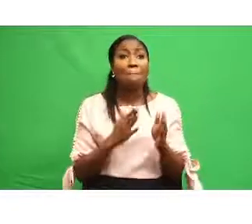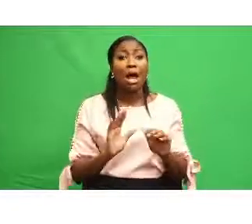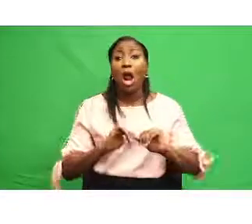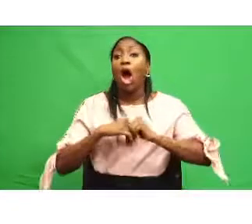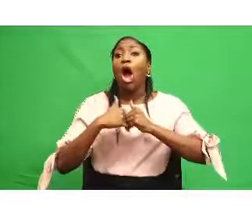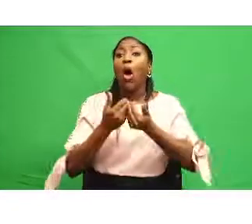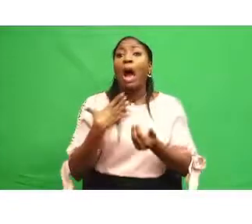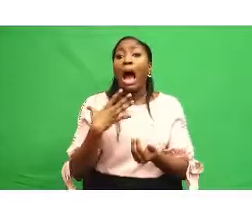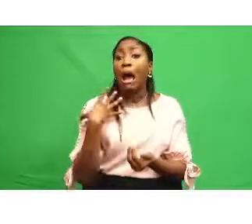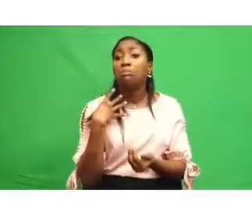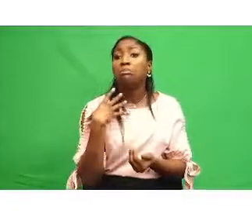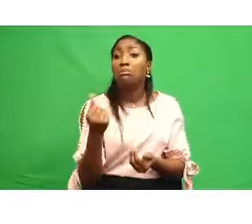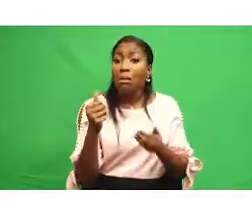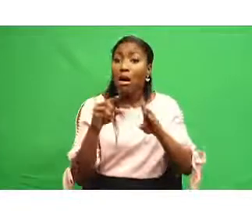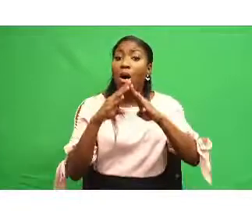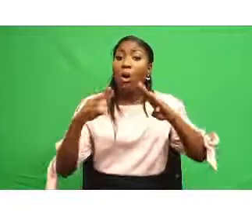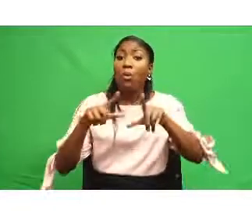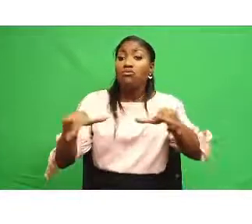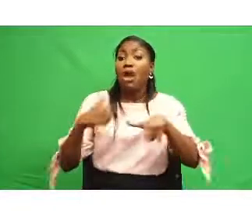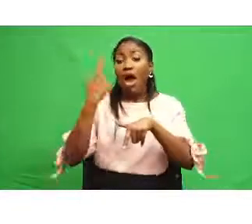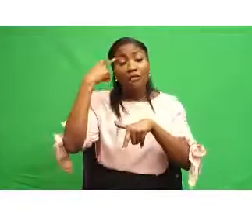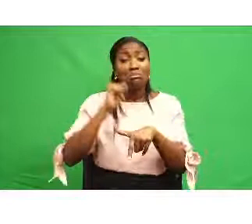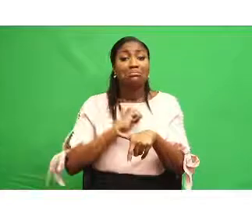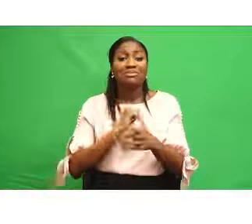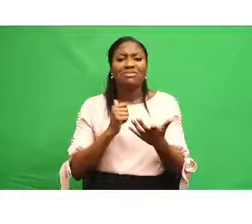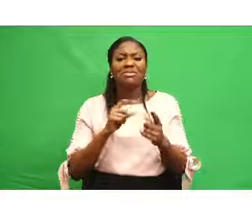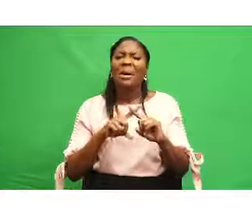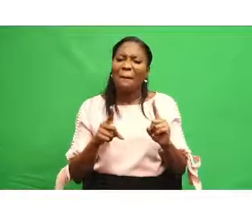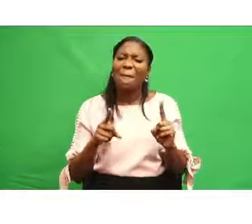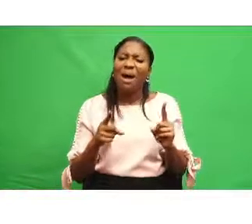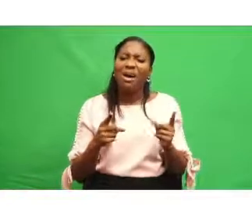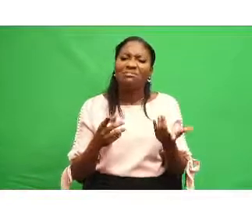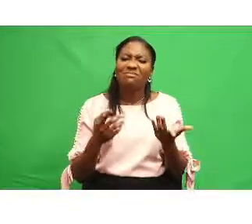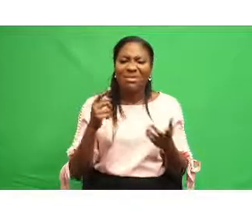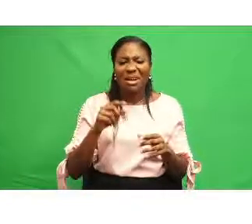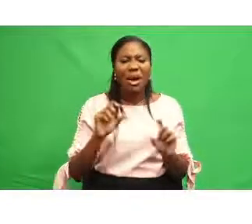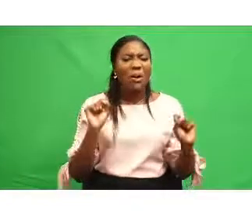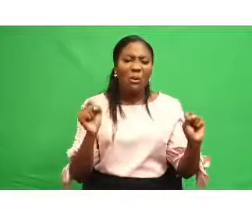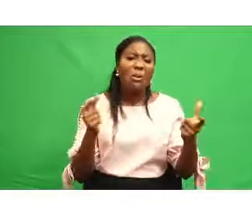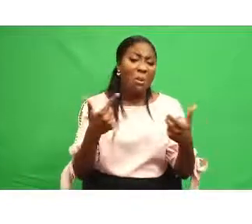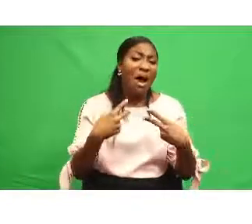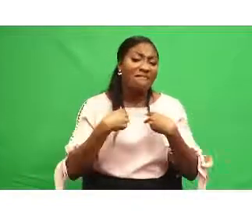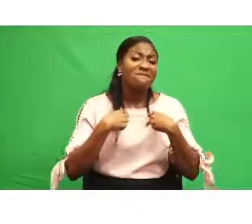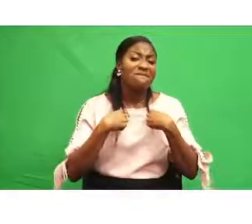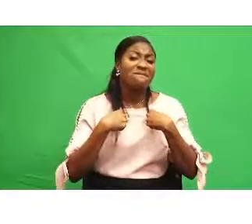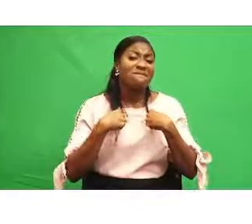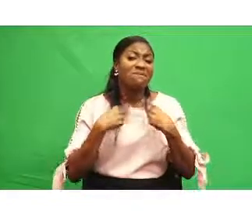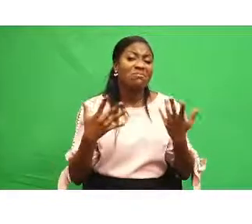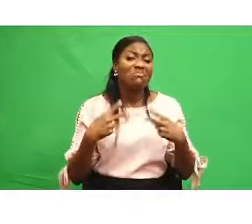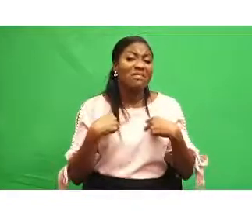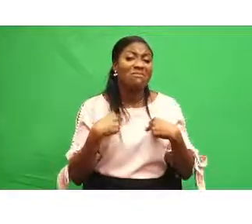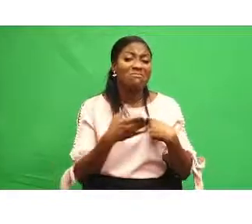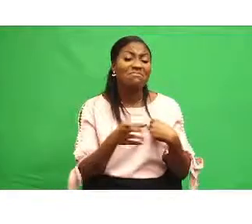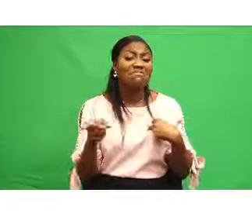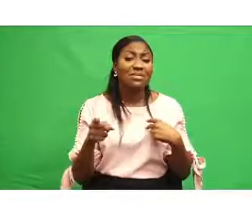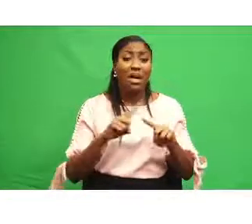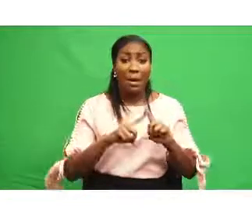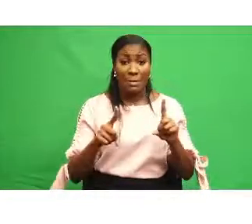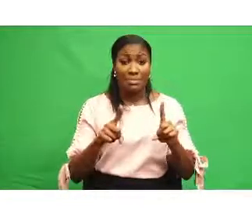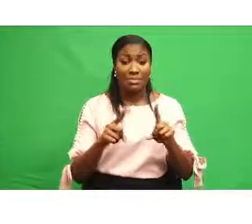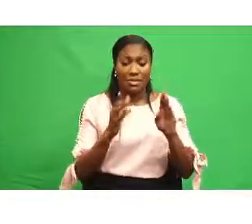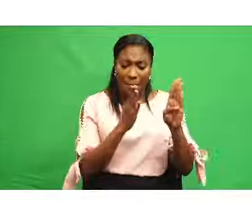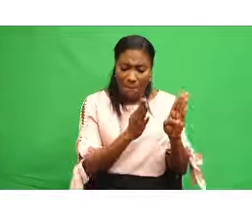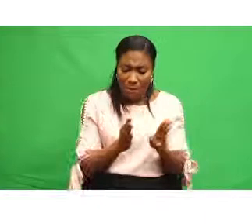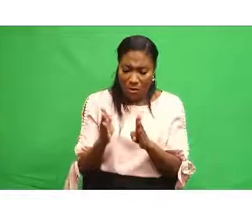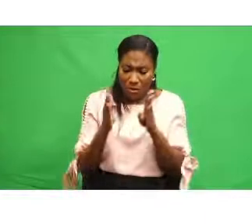estate. But technically, everybody owns an estate. And estate planning is simply